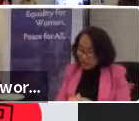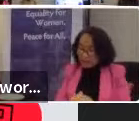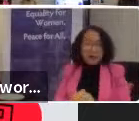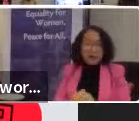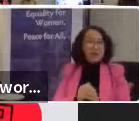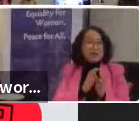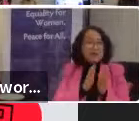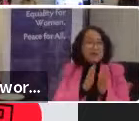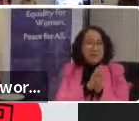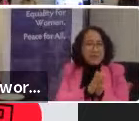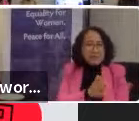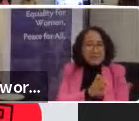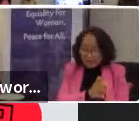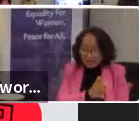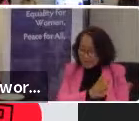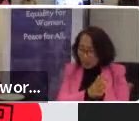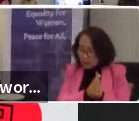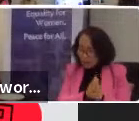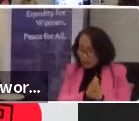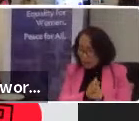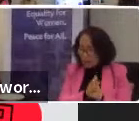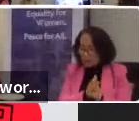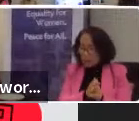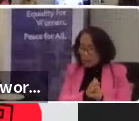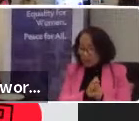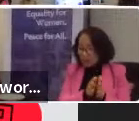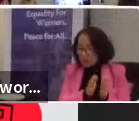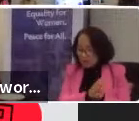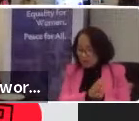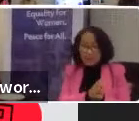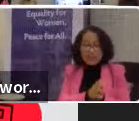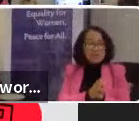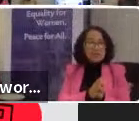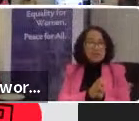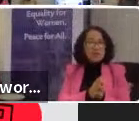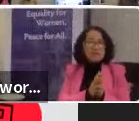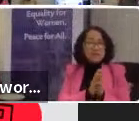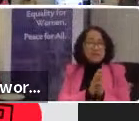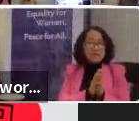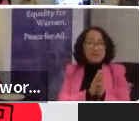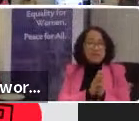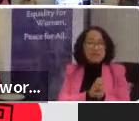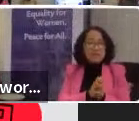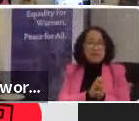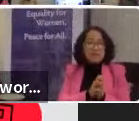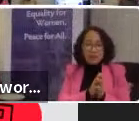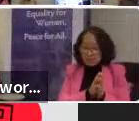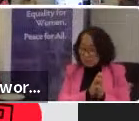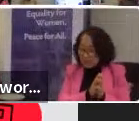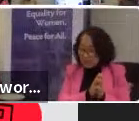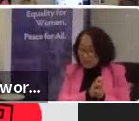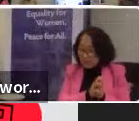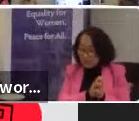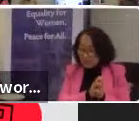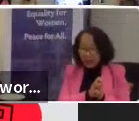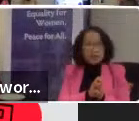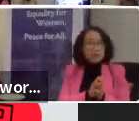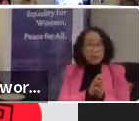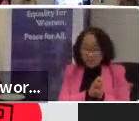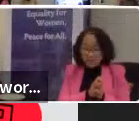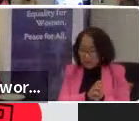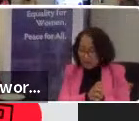practitioners. And the biggest thanks goes to all of the journalists who have participated in our